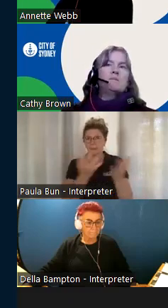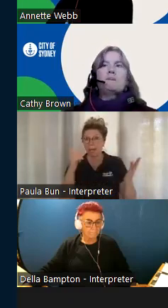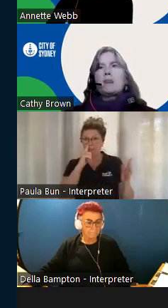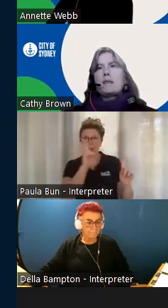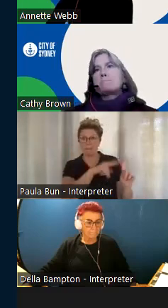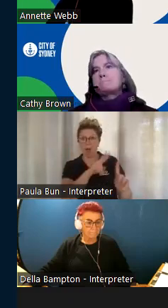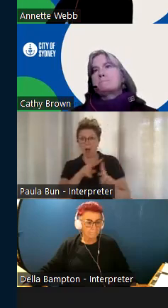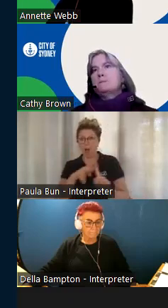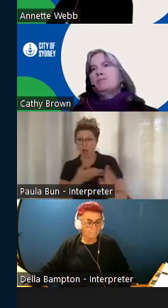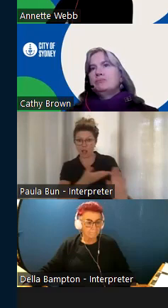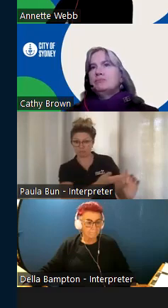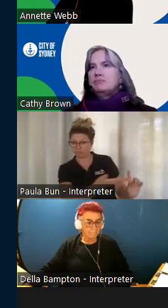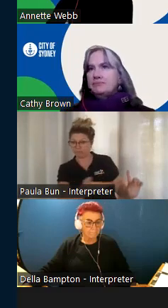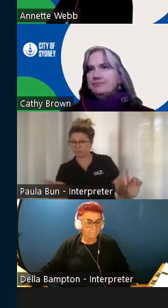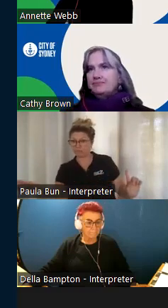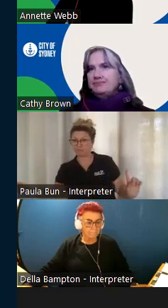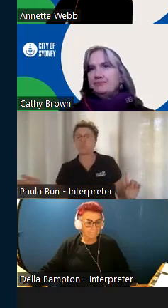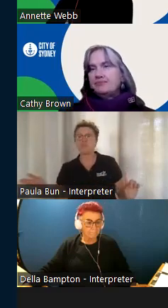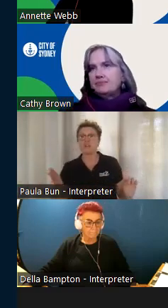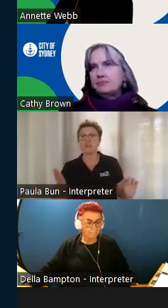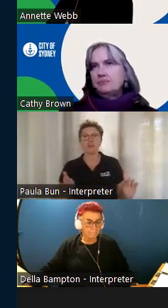knowing what the other applicants'